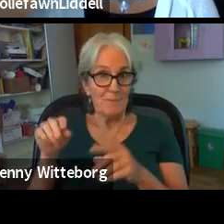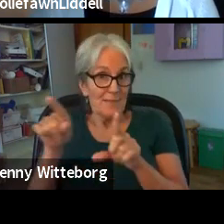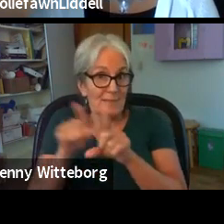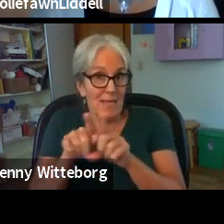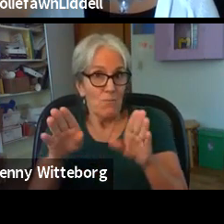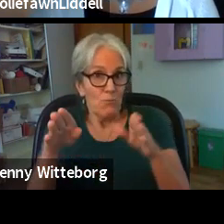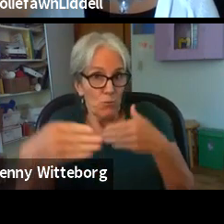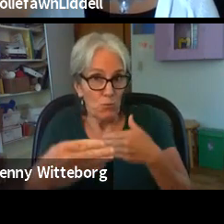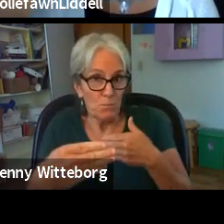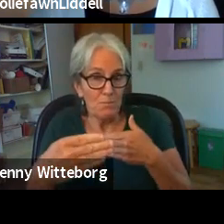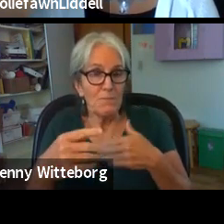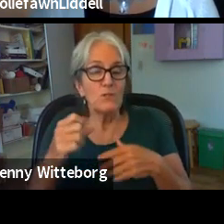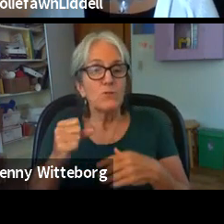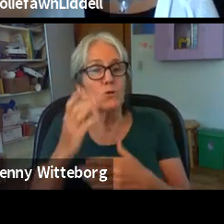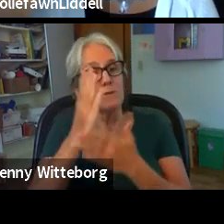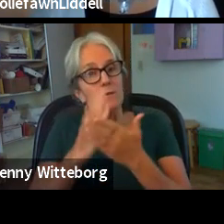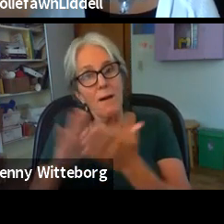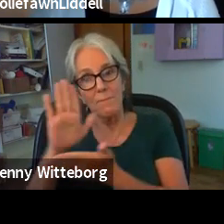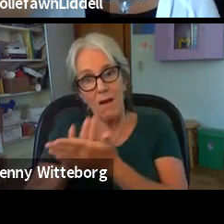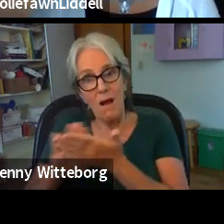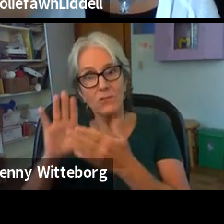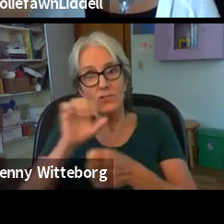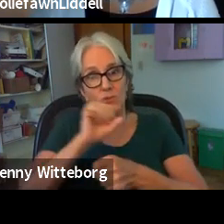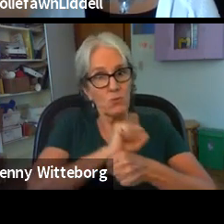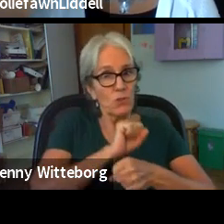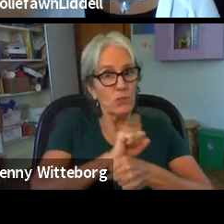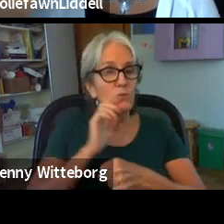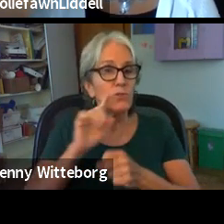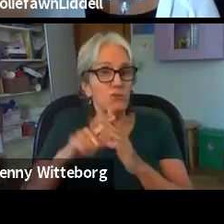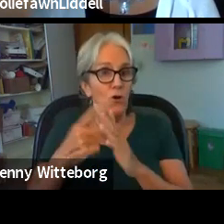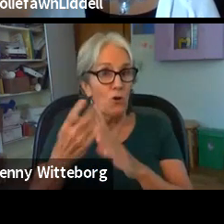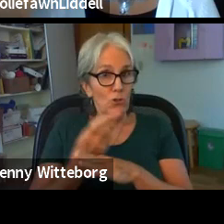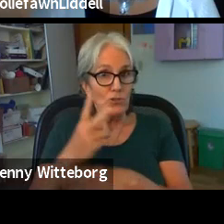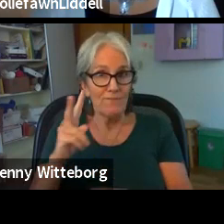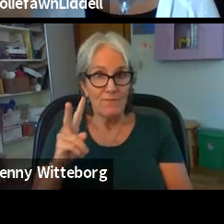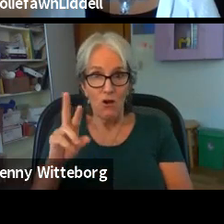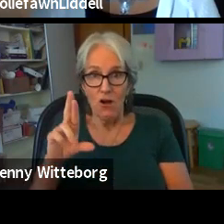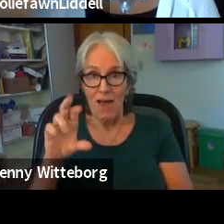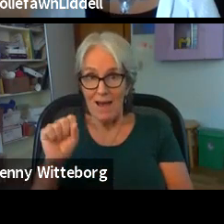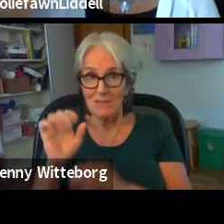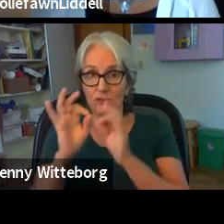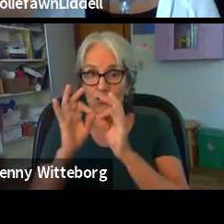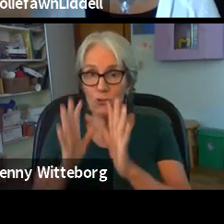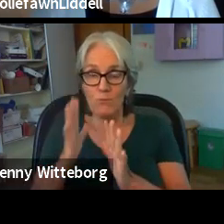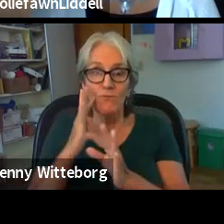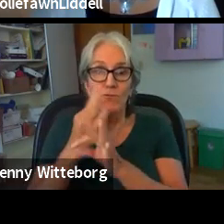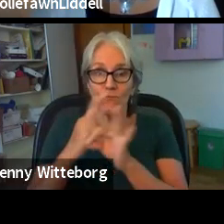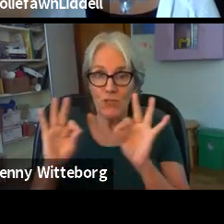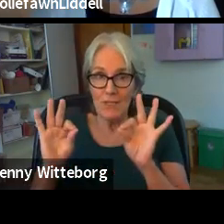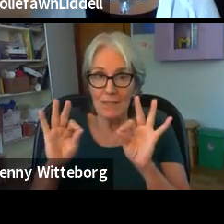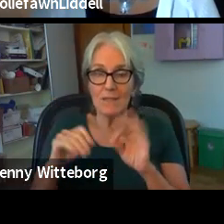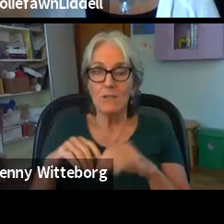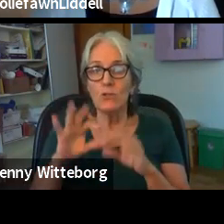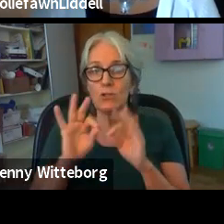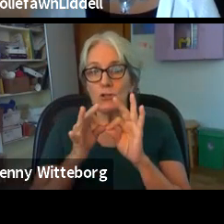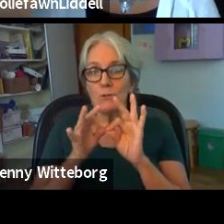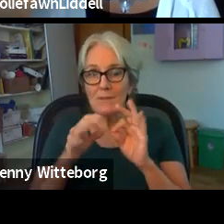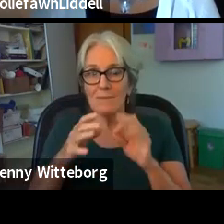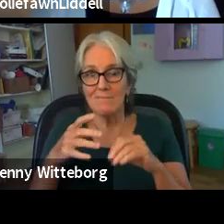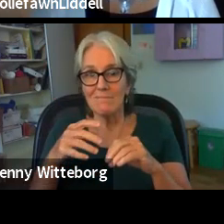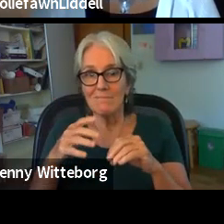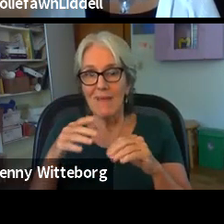VRS. We can't use video relay service if we're in the same room as the person that we're talking to. So colleges and